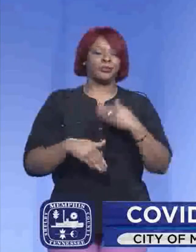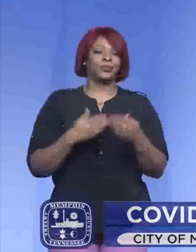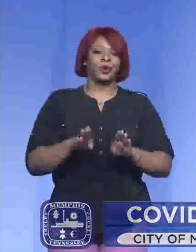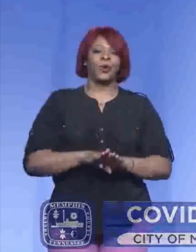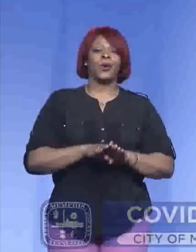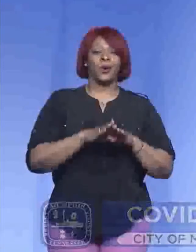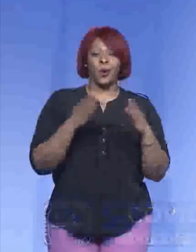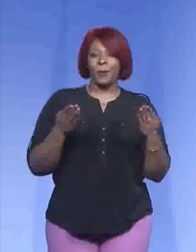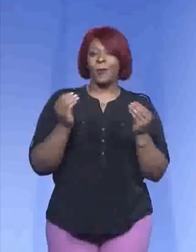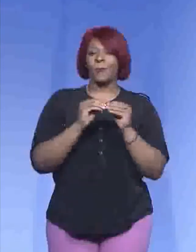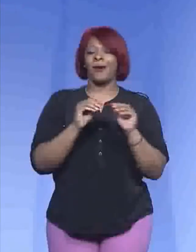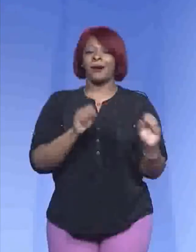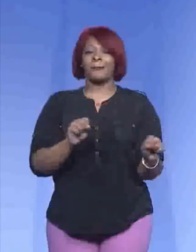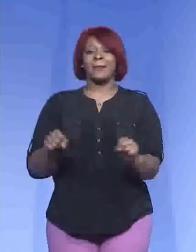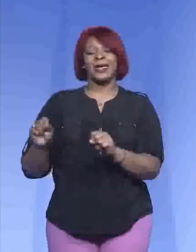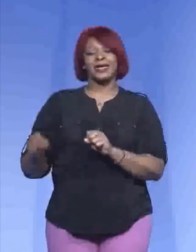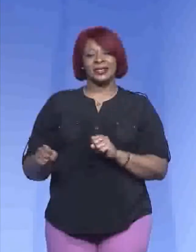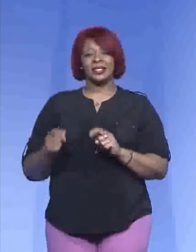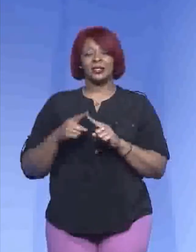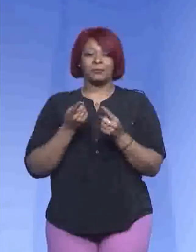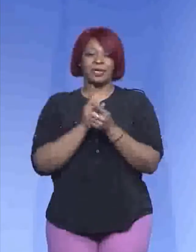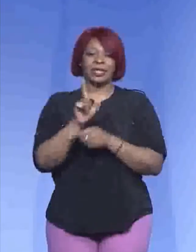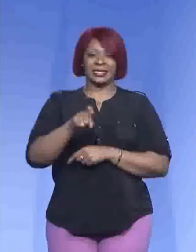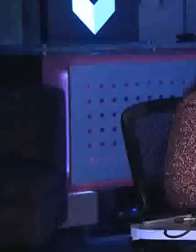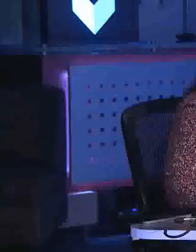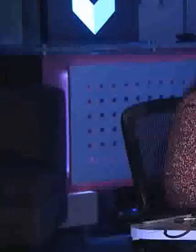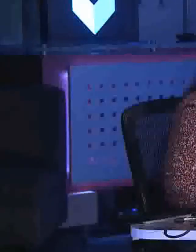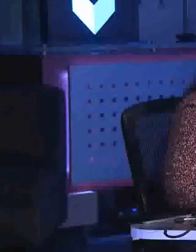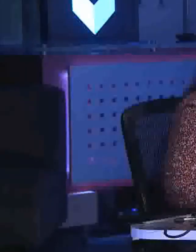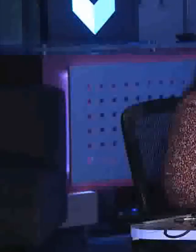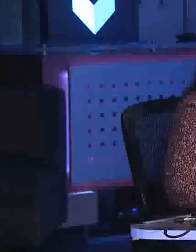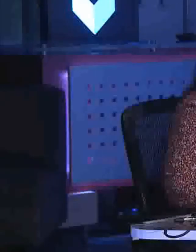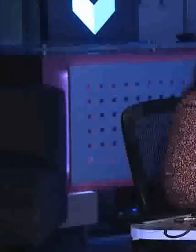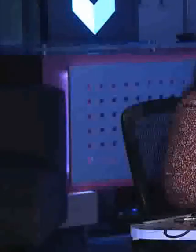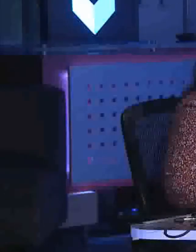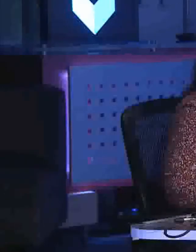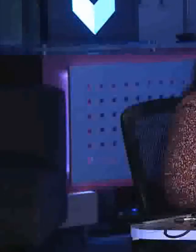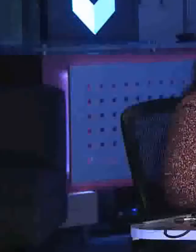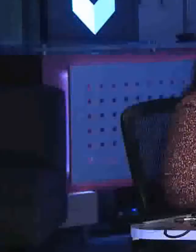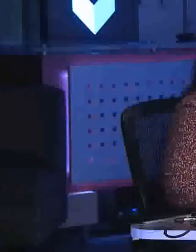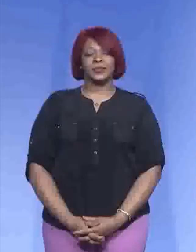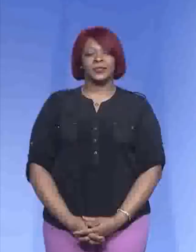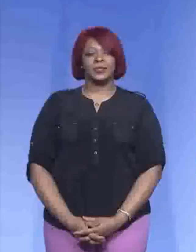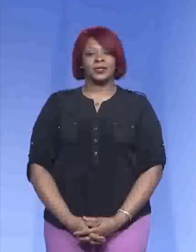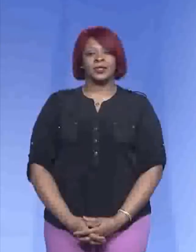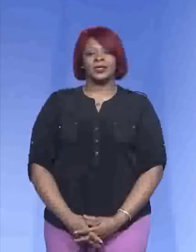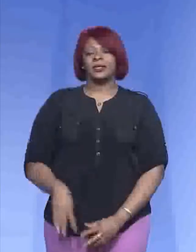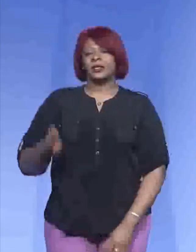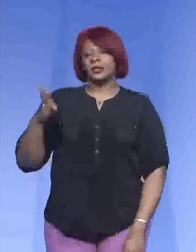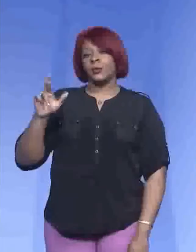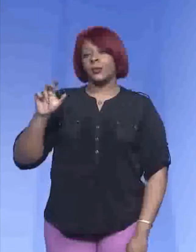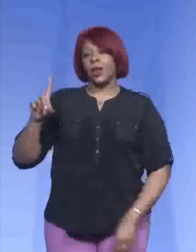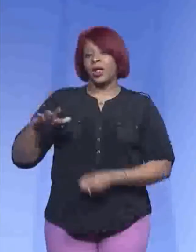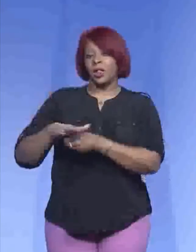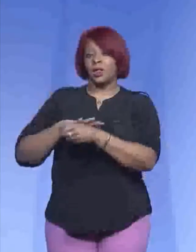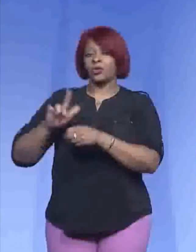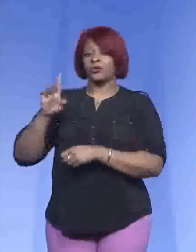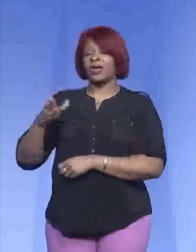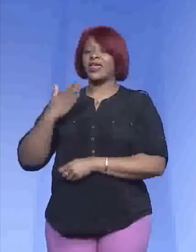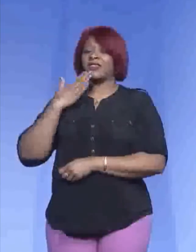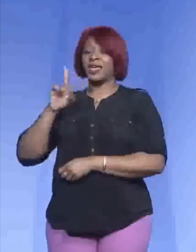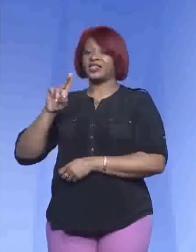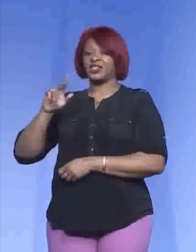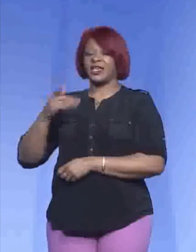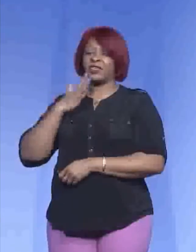up additional capacity to serve the public. Brad Broders, Local 24. Thanks, Doug. Thanks for the time,